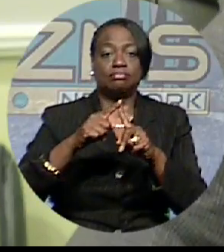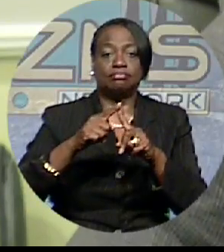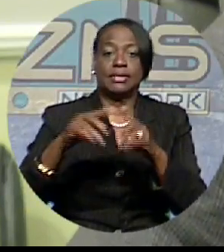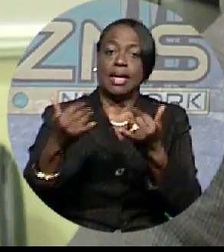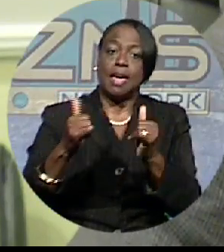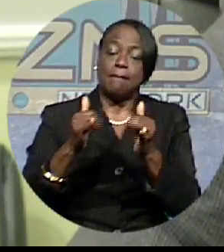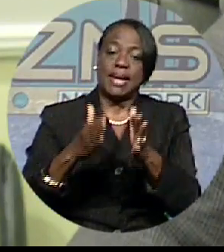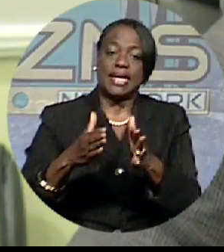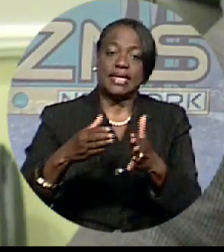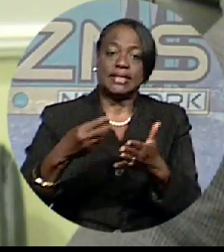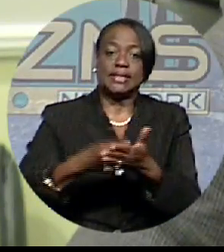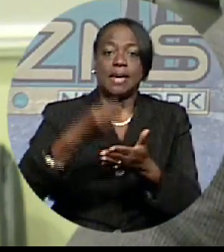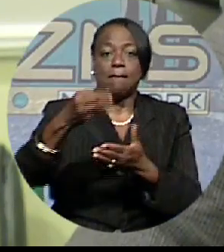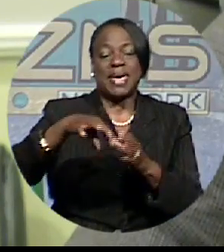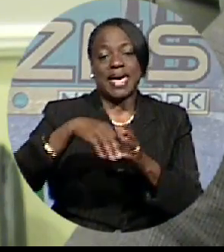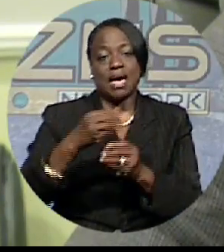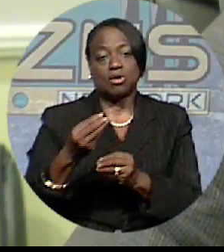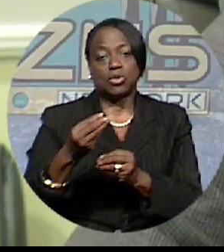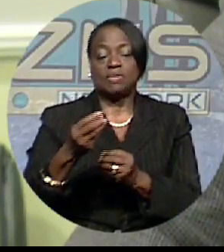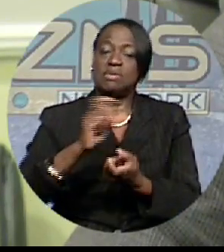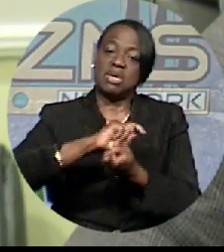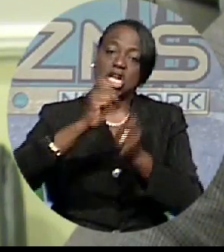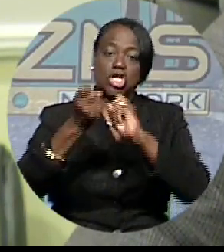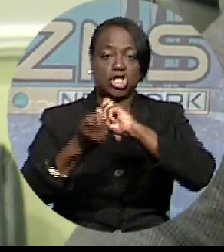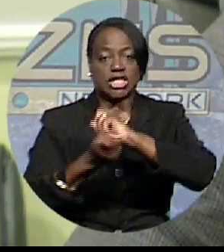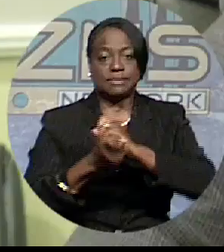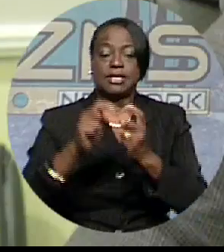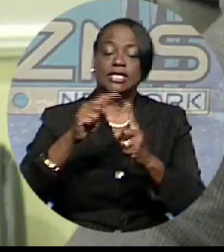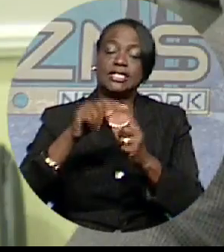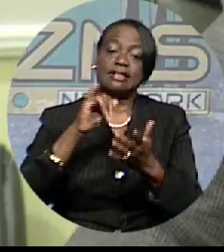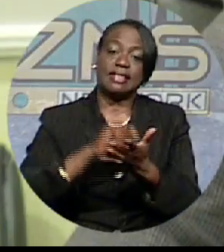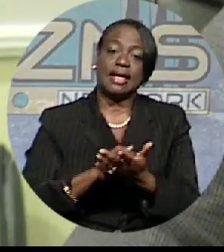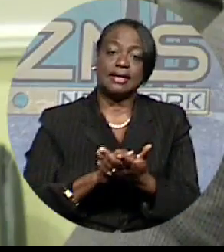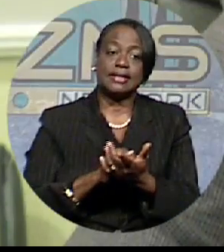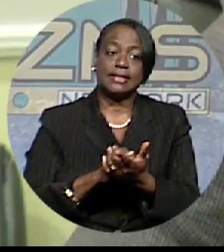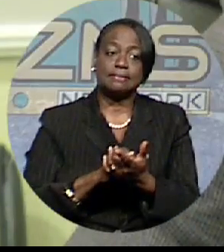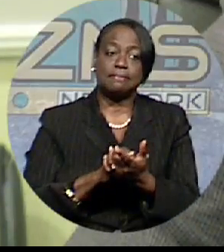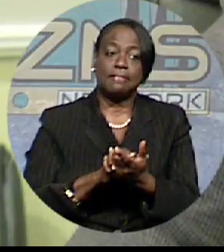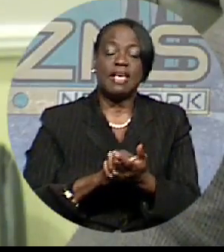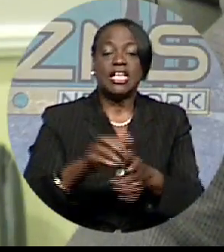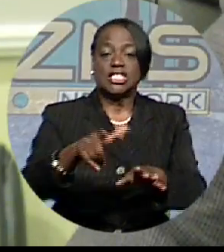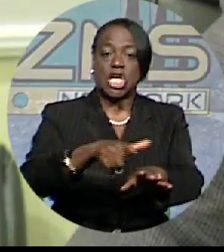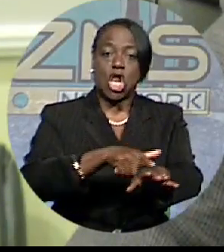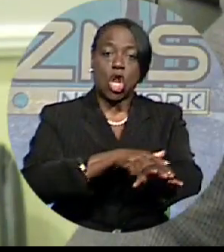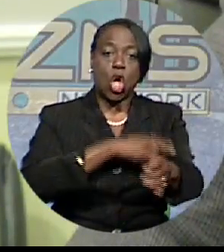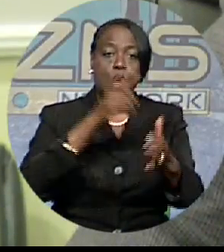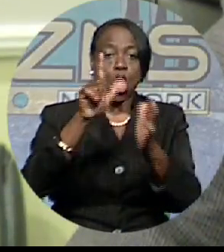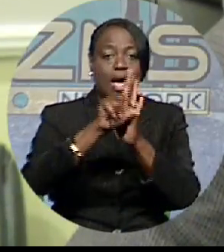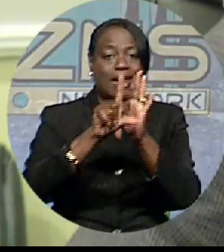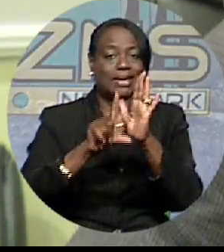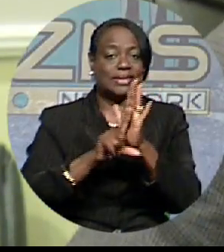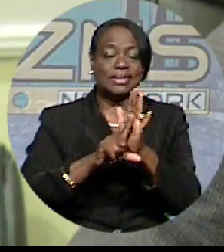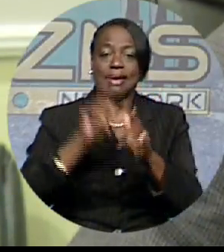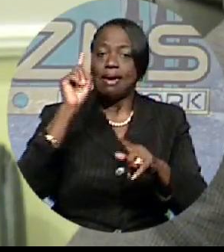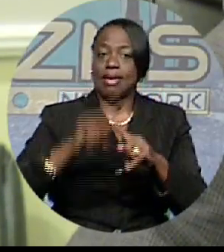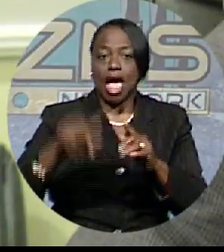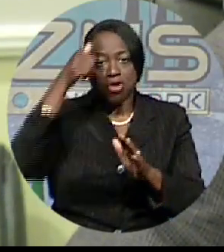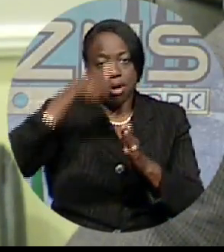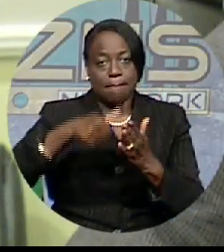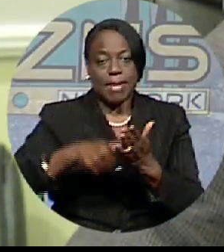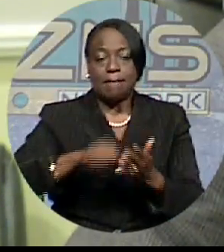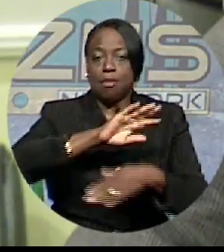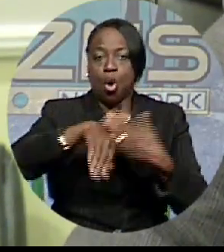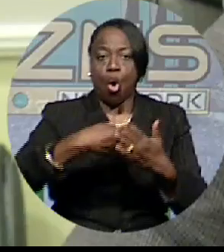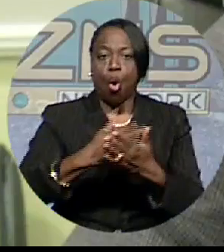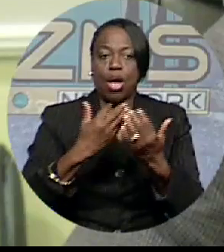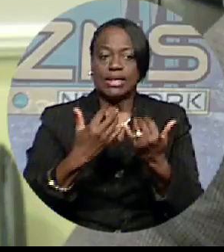were some adjustments made with that. And it's a long, extensive list. I mean, I can't remember all of them right now.